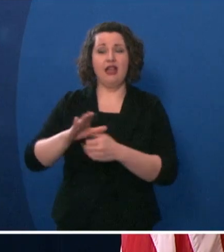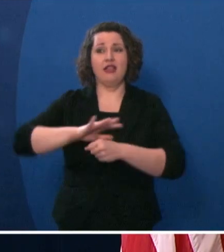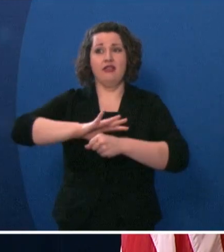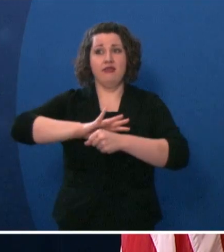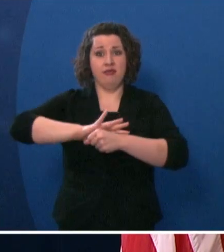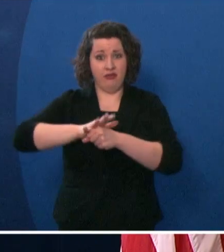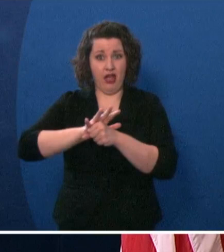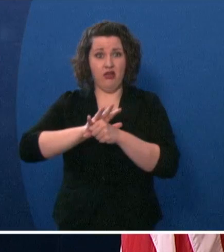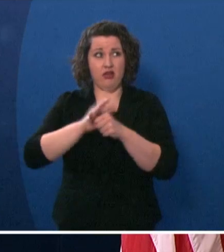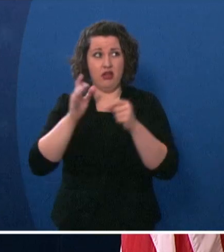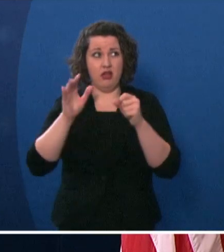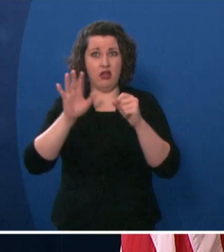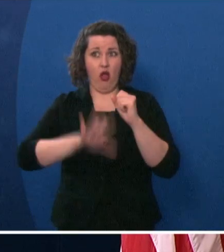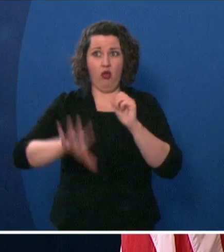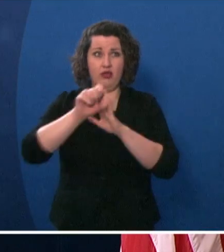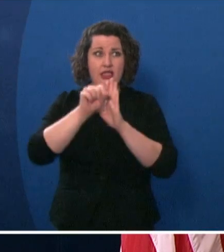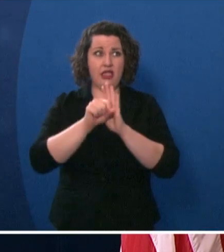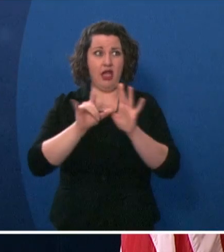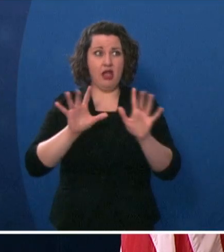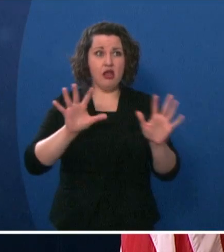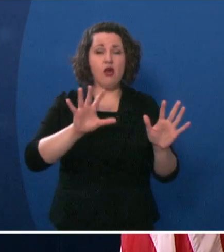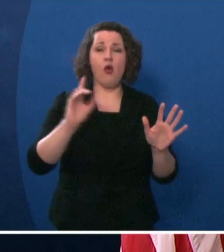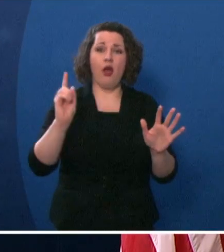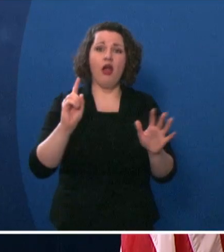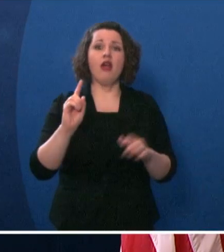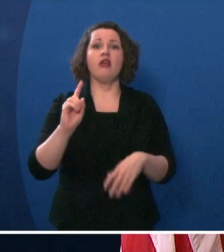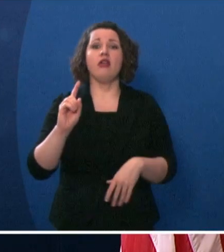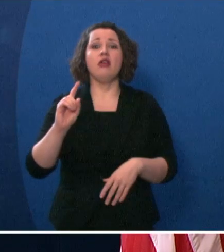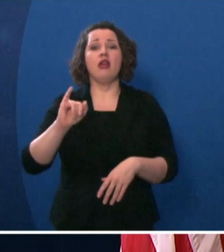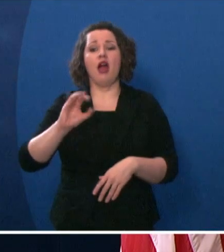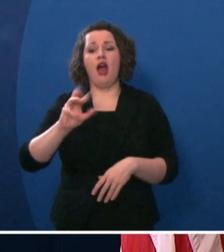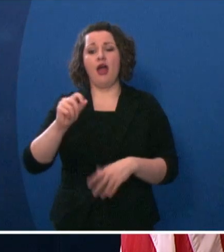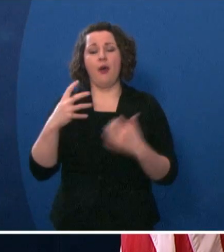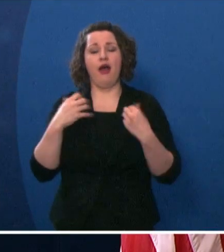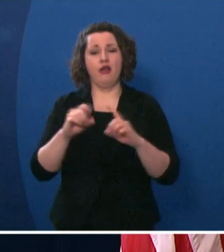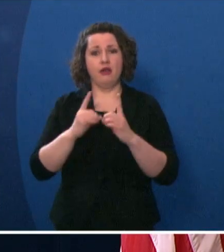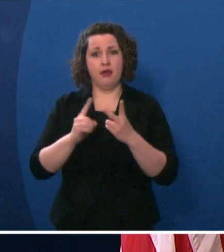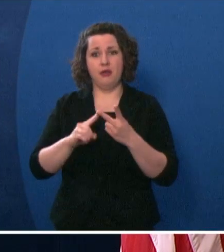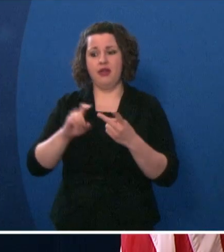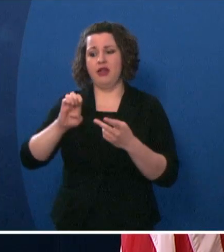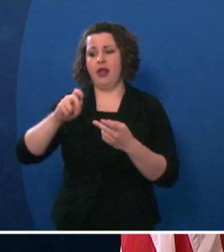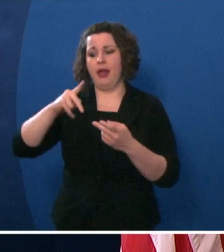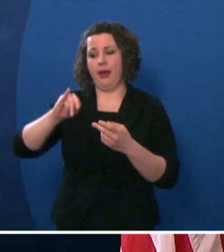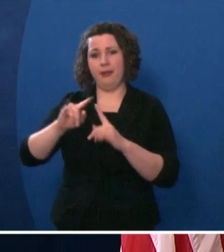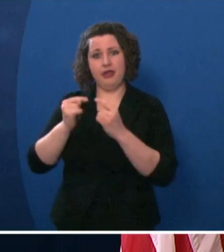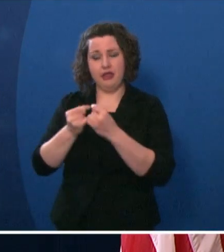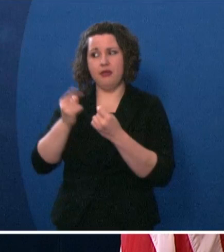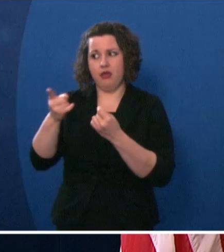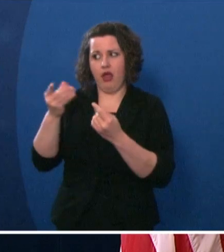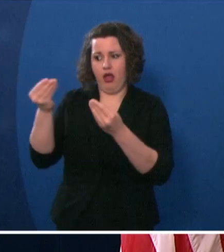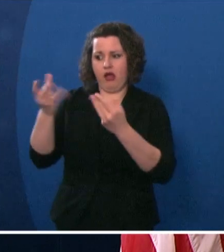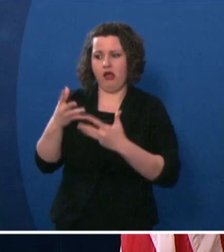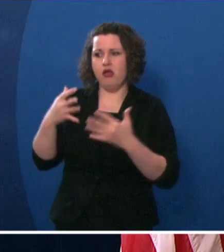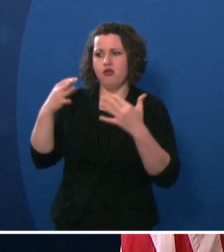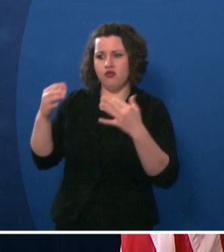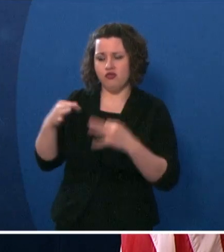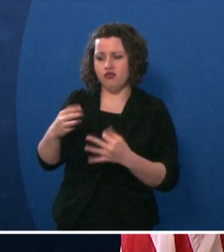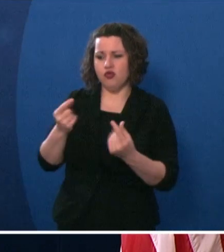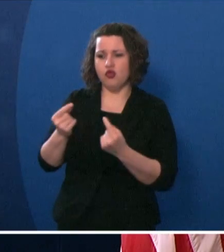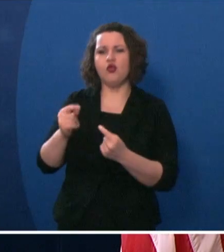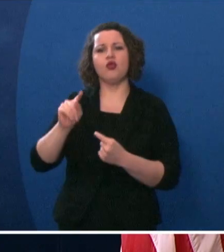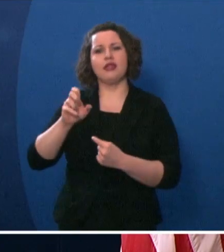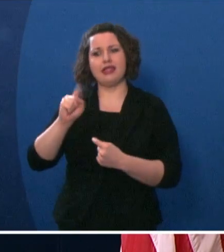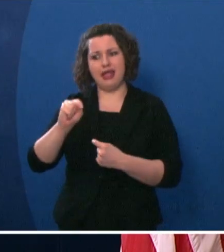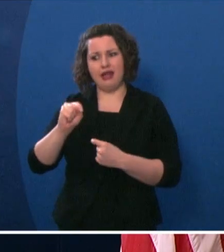the state, the Department of Public Health and the Epi team are providing information to our team on where we should move those testing